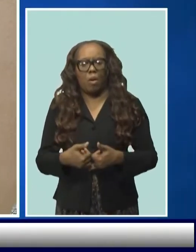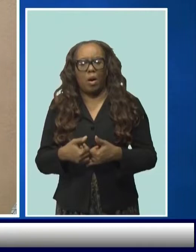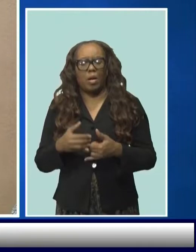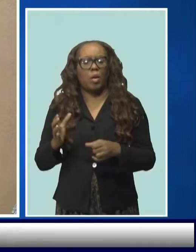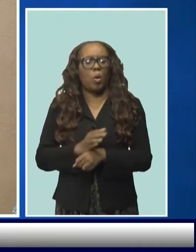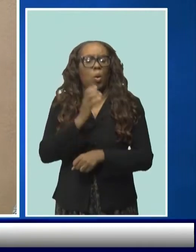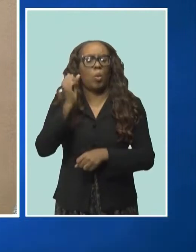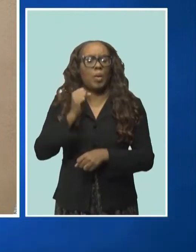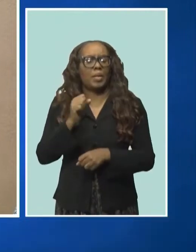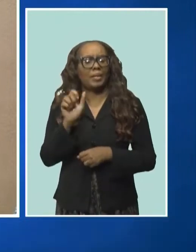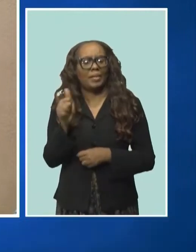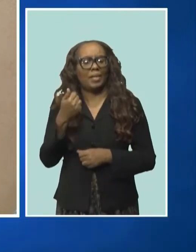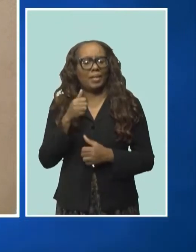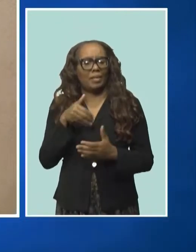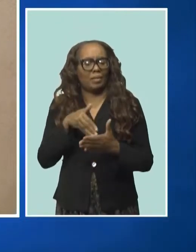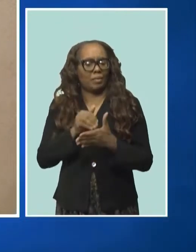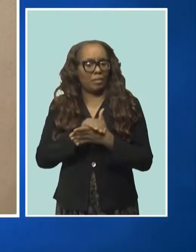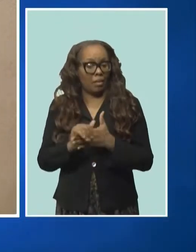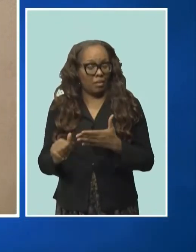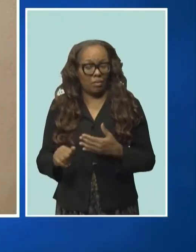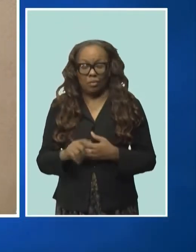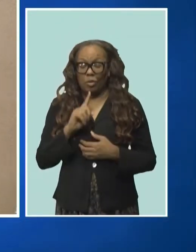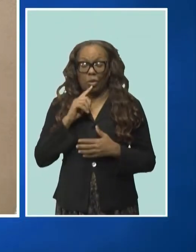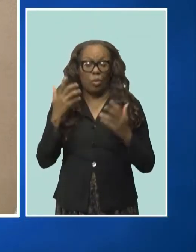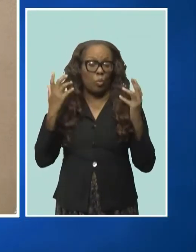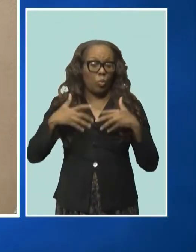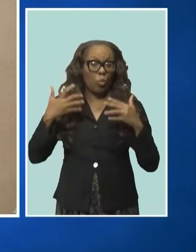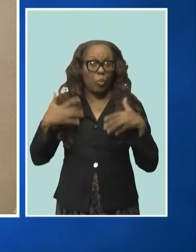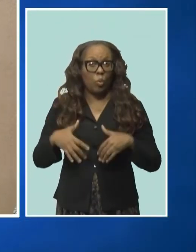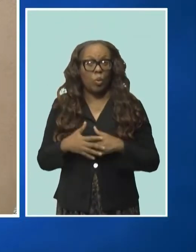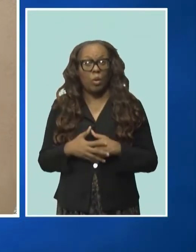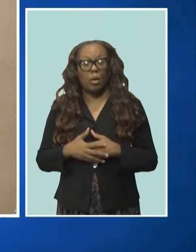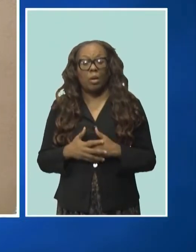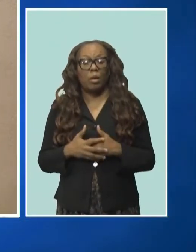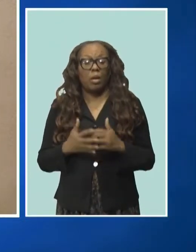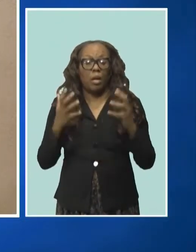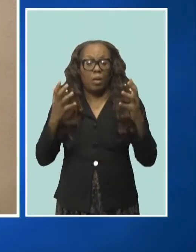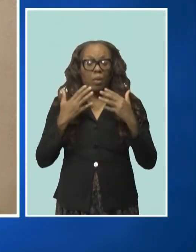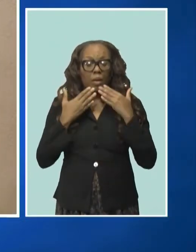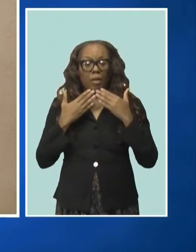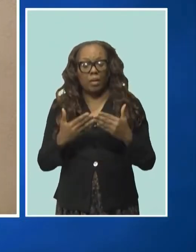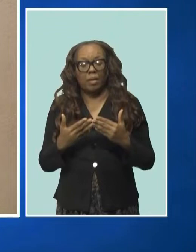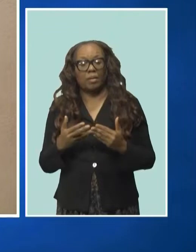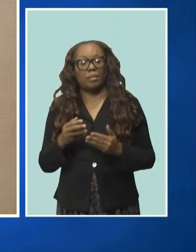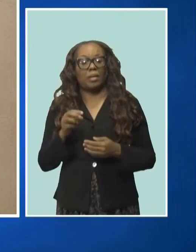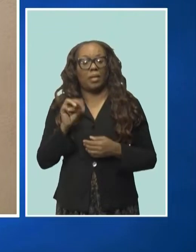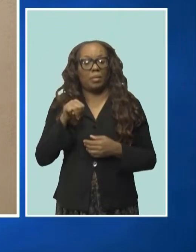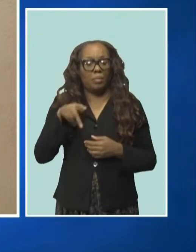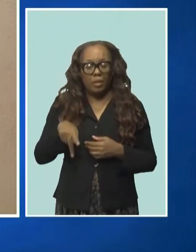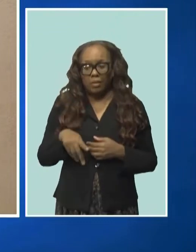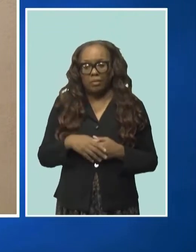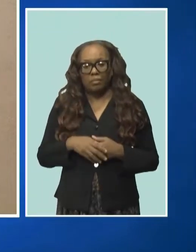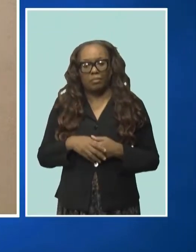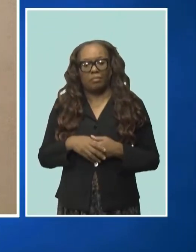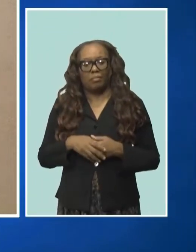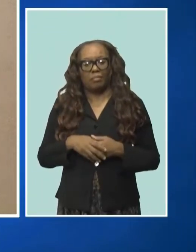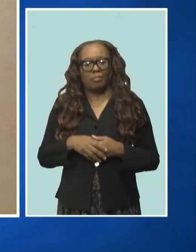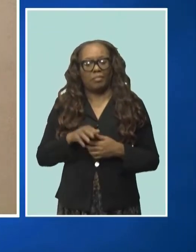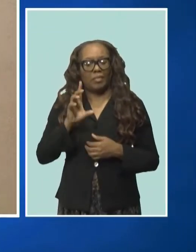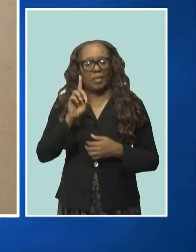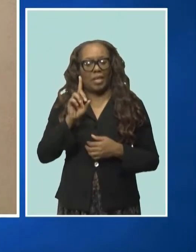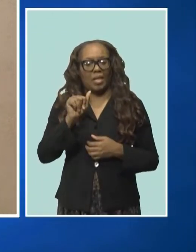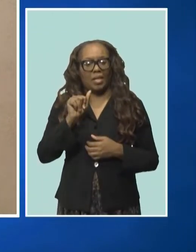to the commitment of the program and also to the MP in ensuring that the young people of St. Joseph, both young and not so